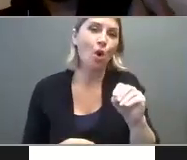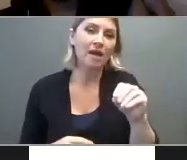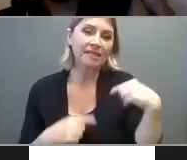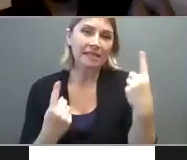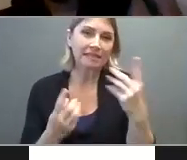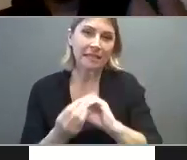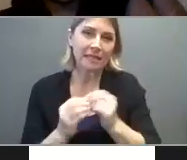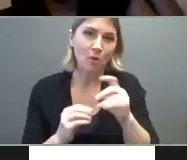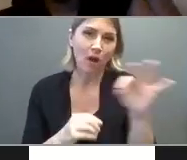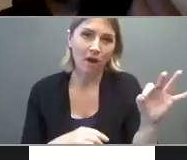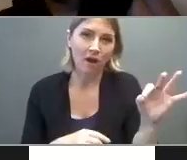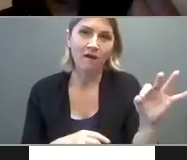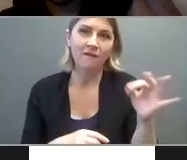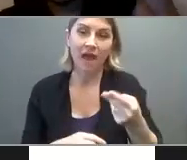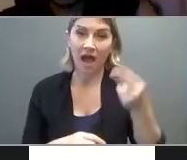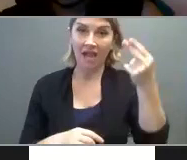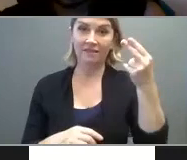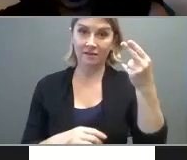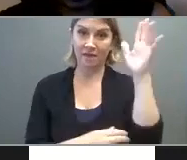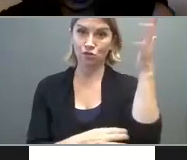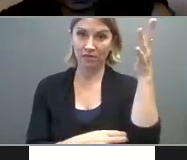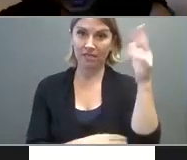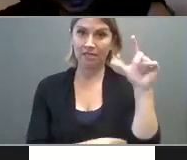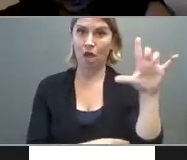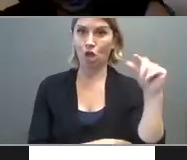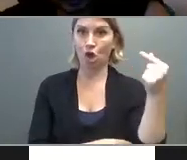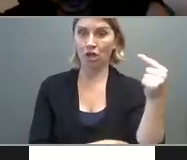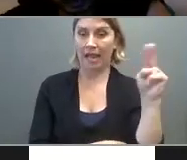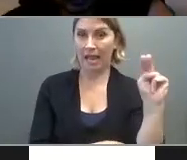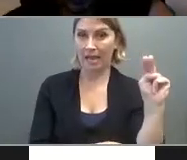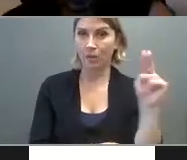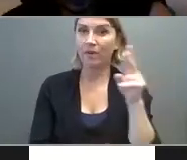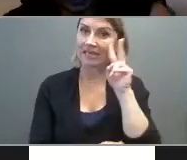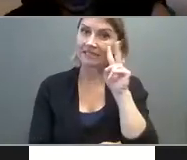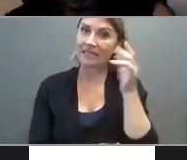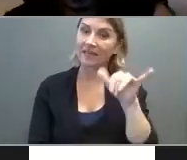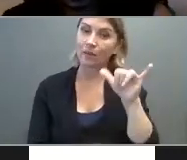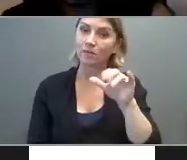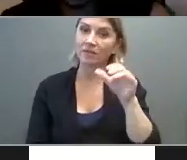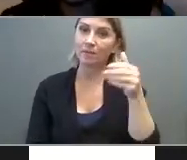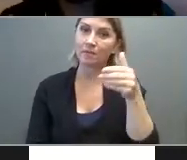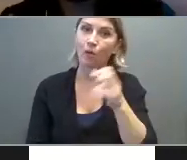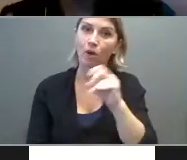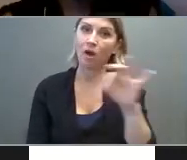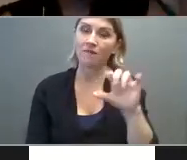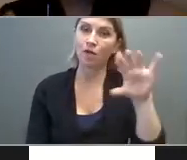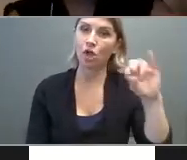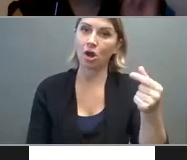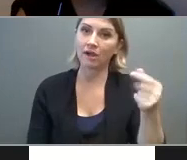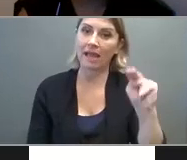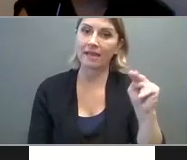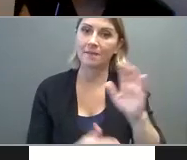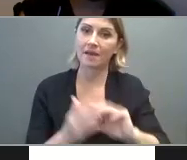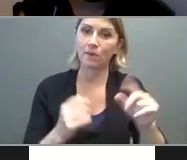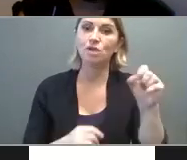of the height of my tree is log n, we can say it is going to be 2 to the power of log n minus of 1. So that